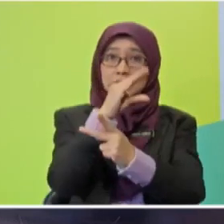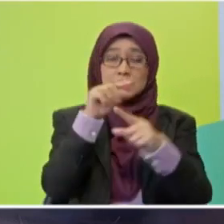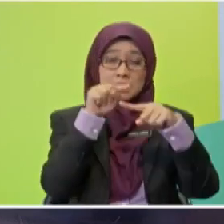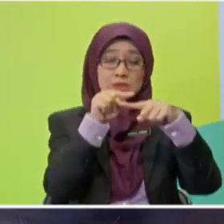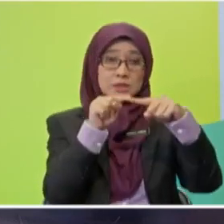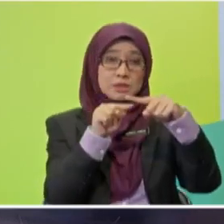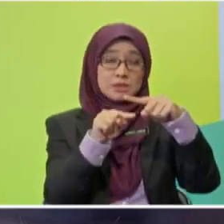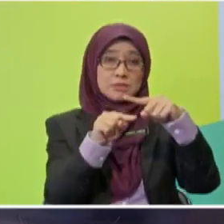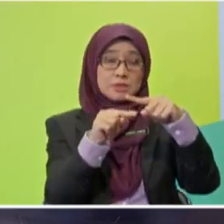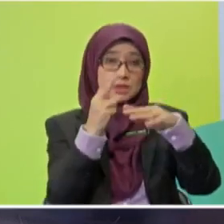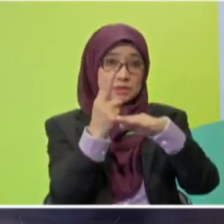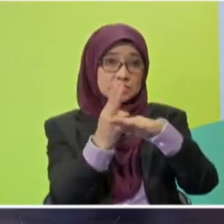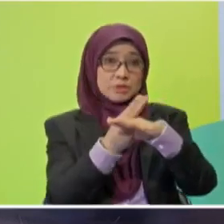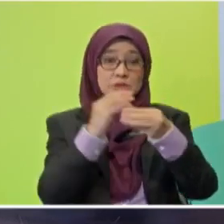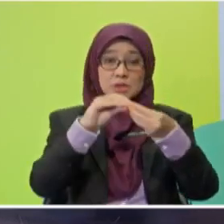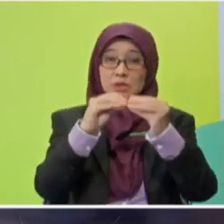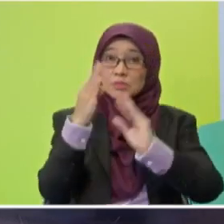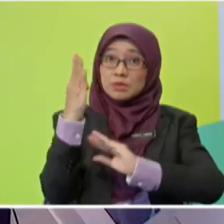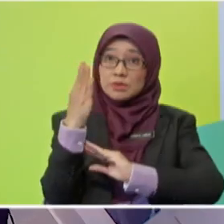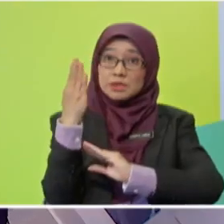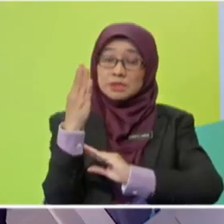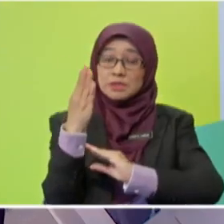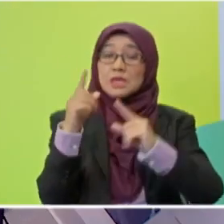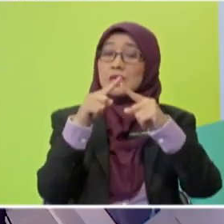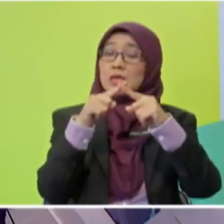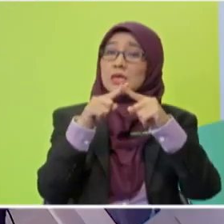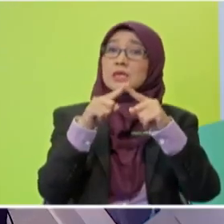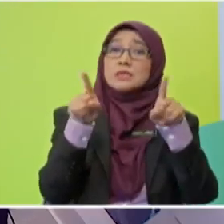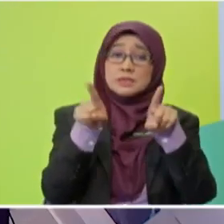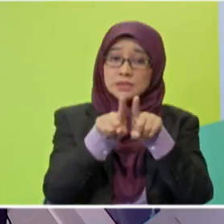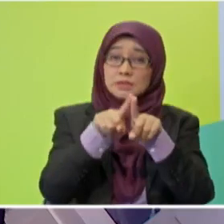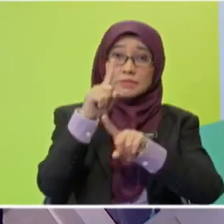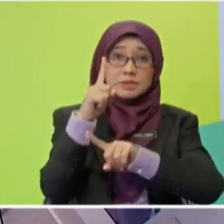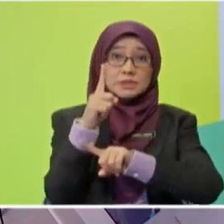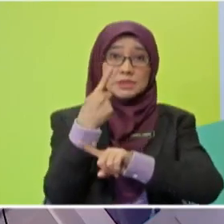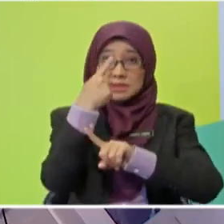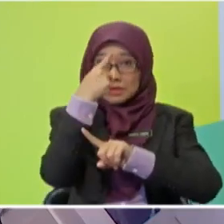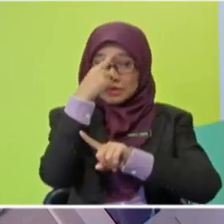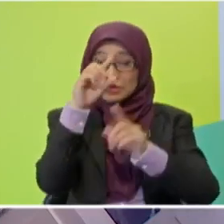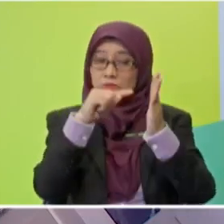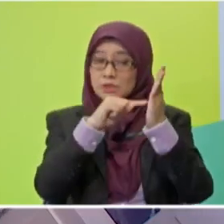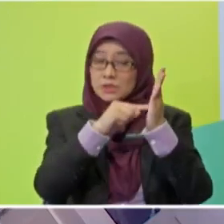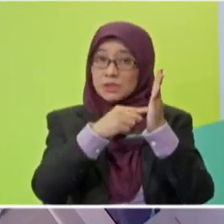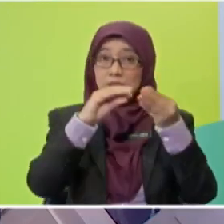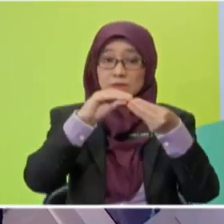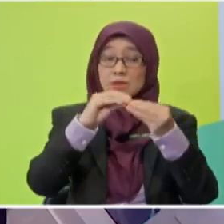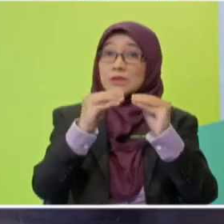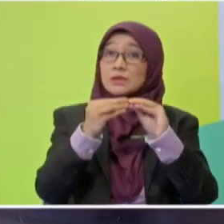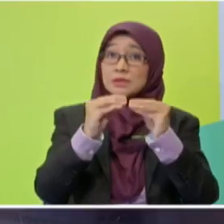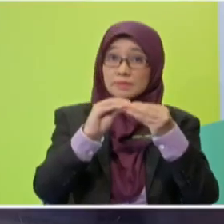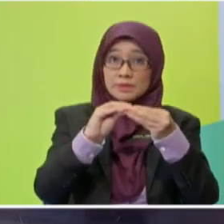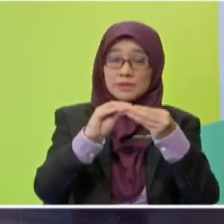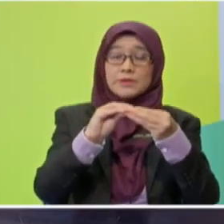divide using whole numbers, right? So the same method, the same concept we are going to do here. Okay, only we have the decimal points. Okay, and